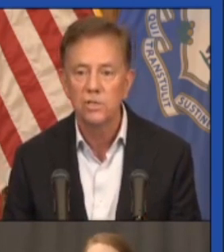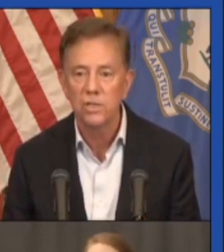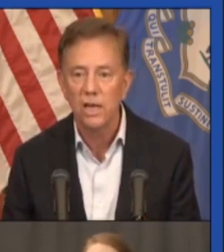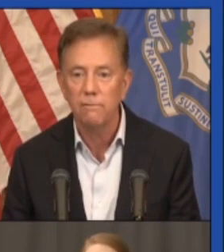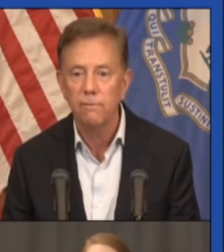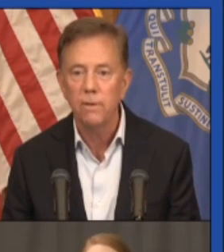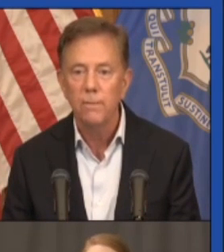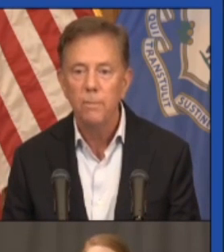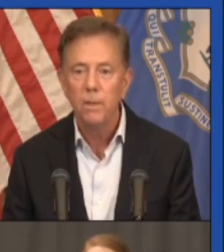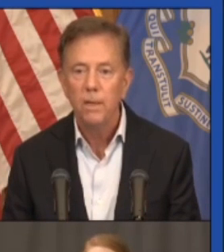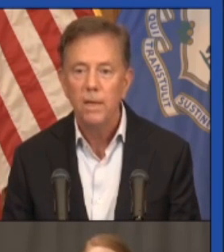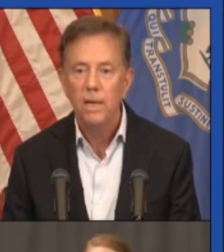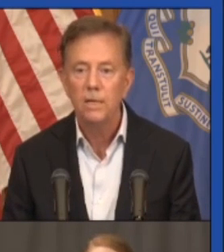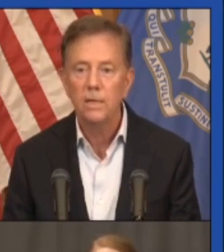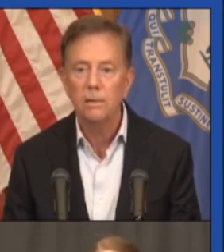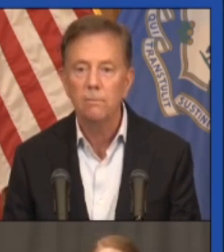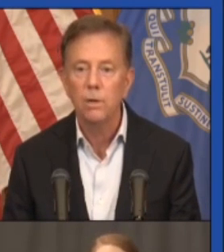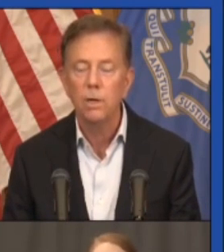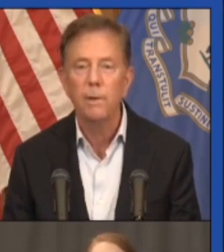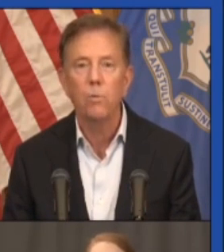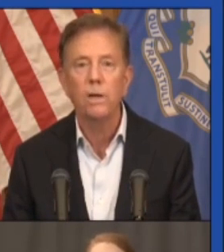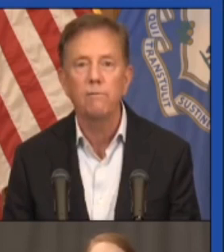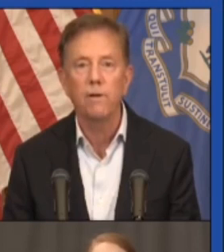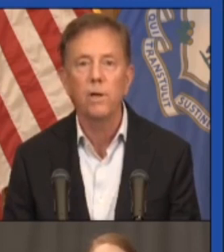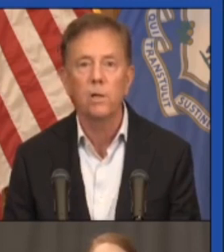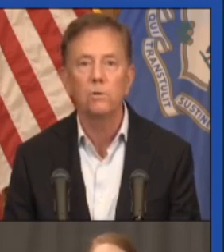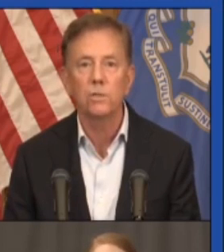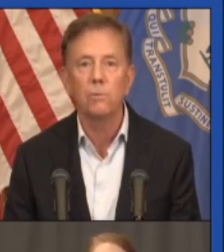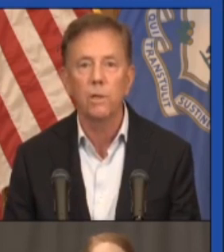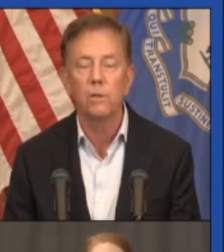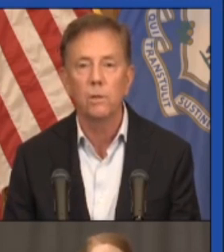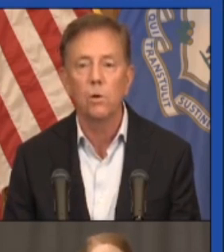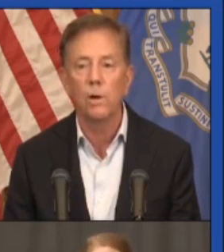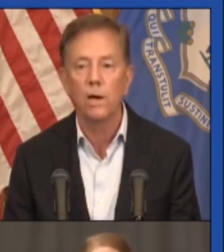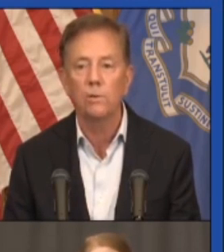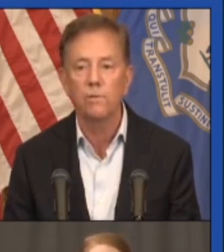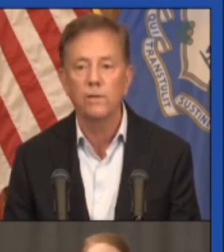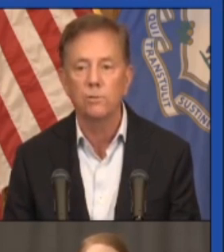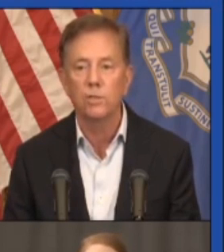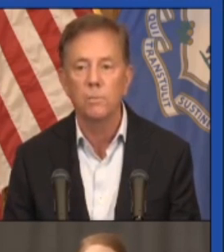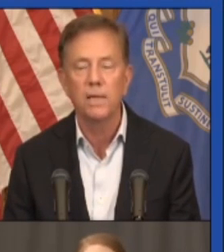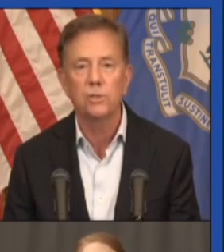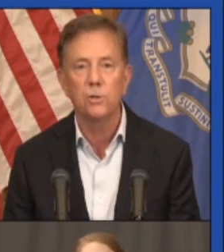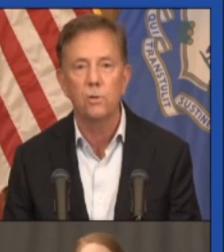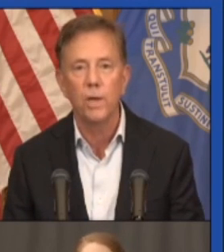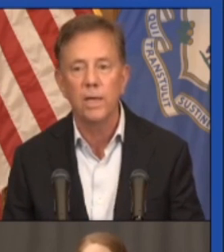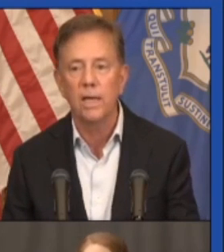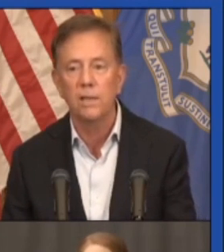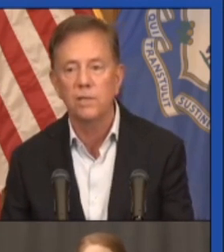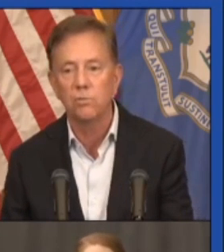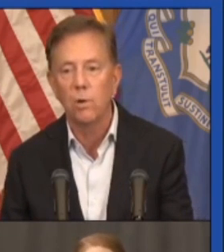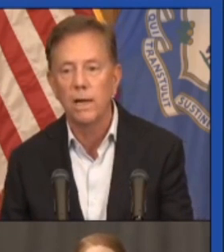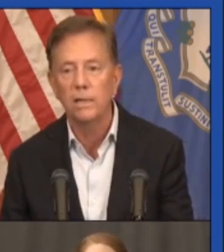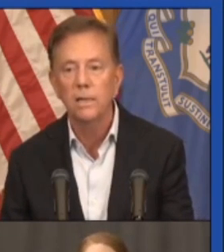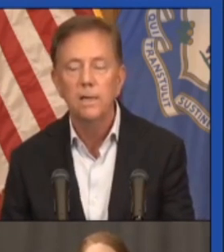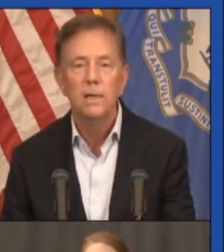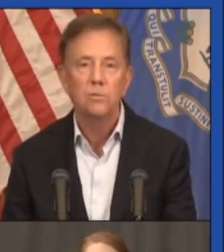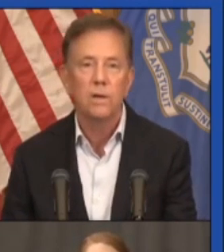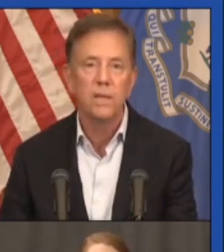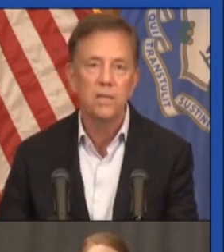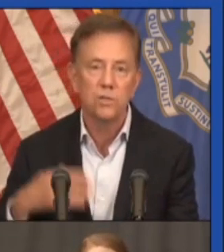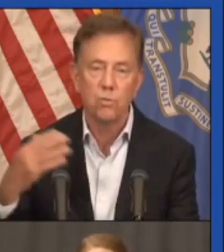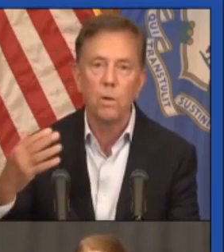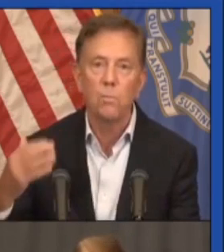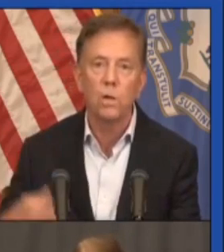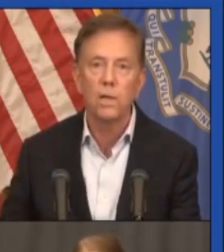teachers safe. And we're going to be working very closely with the local health officials to make sure that we can get this right.